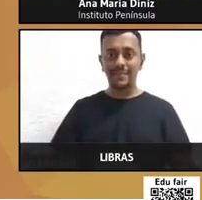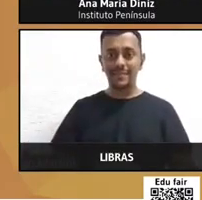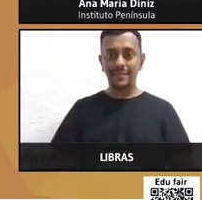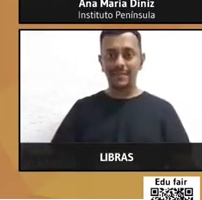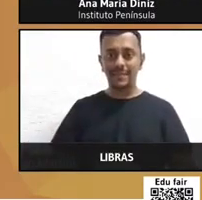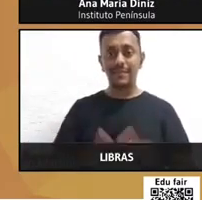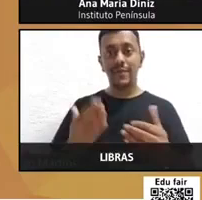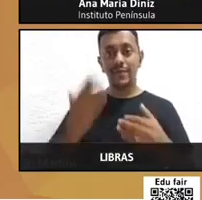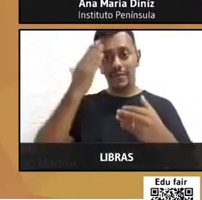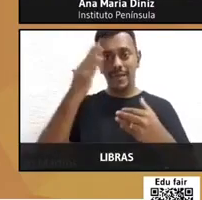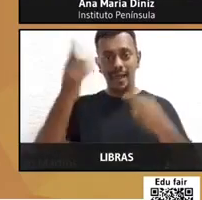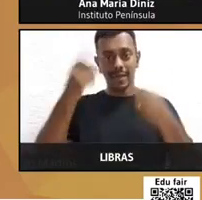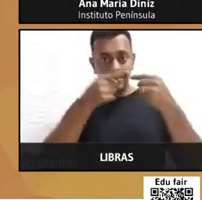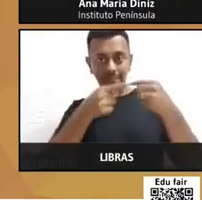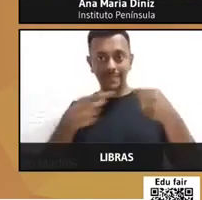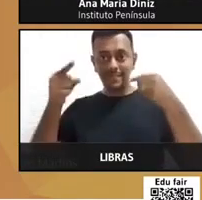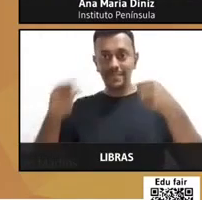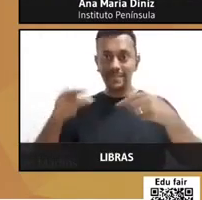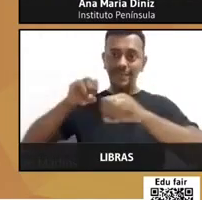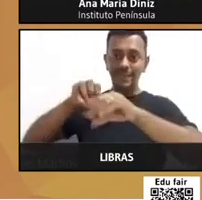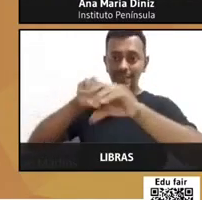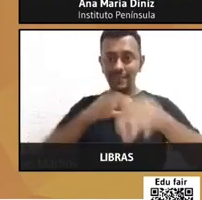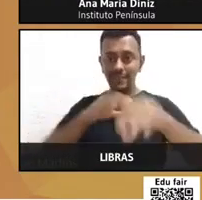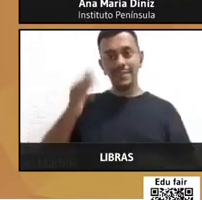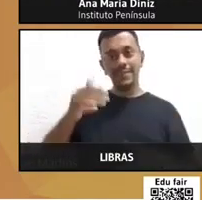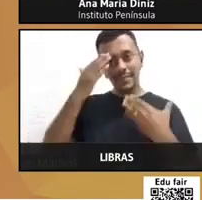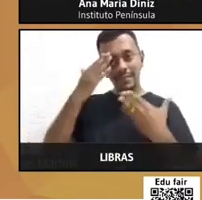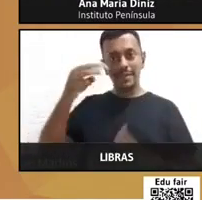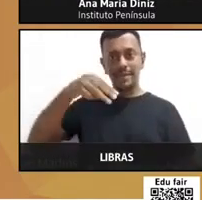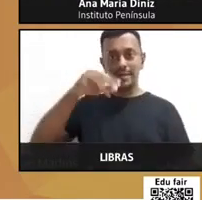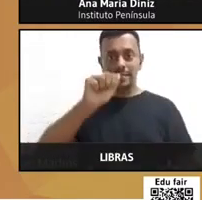to Marcos and all the organization. Thank you to